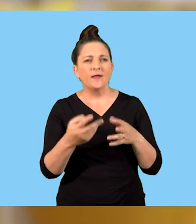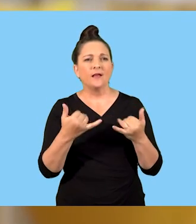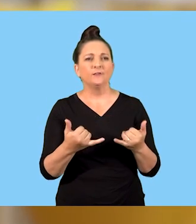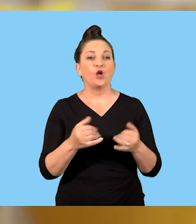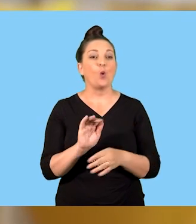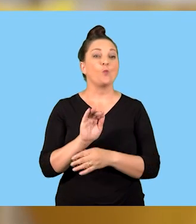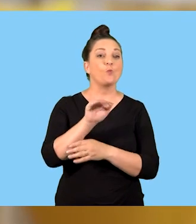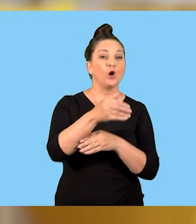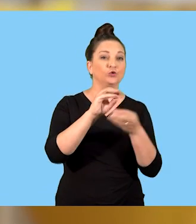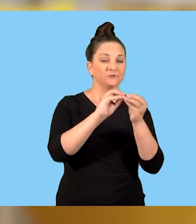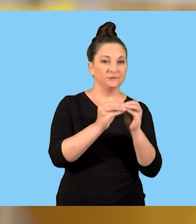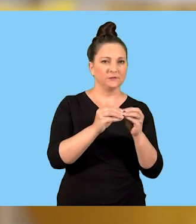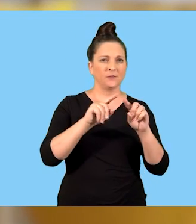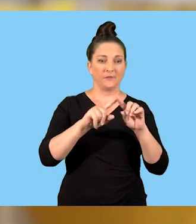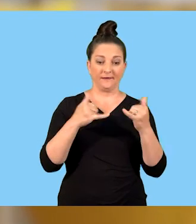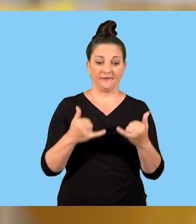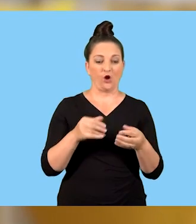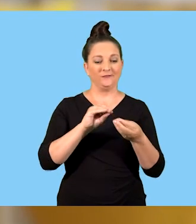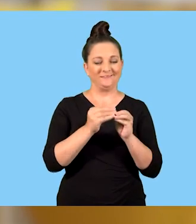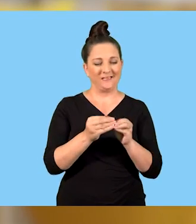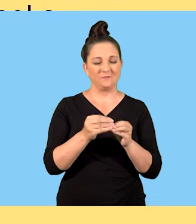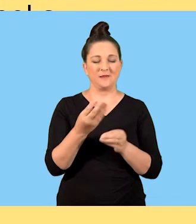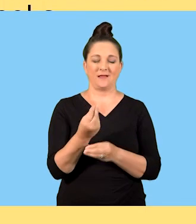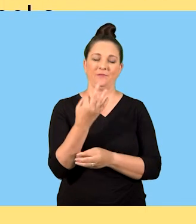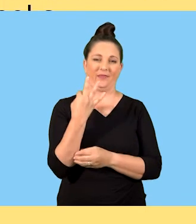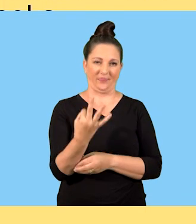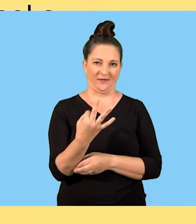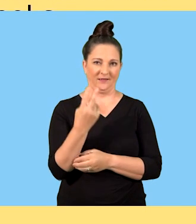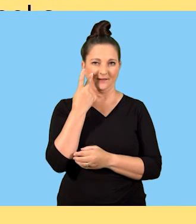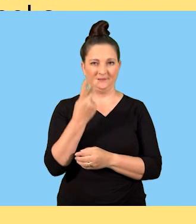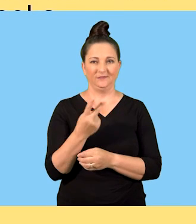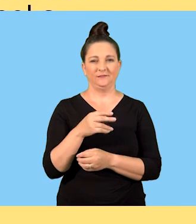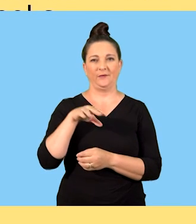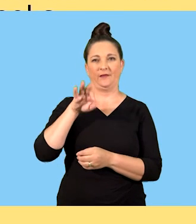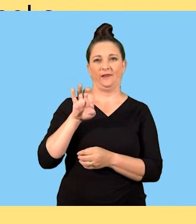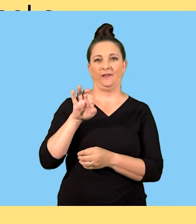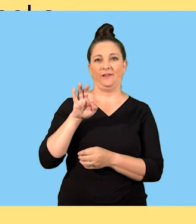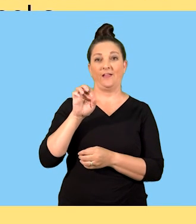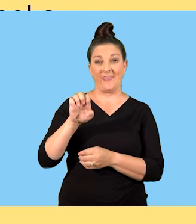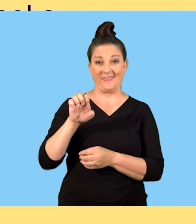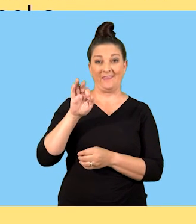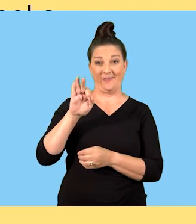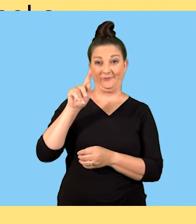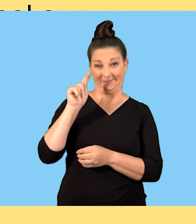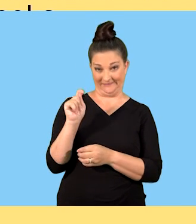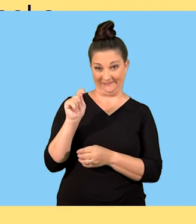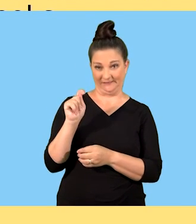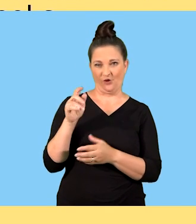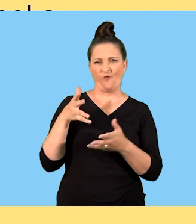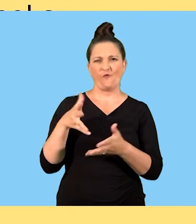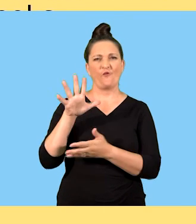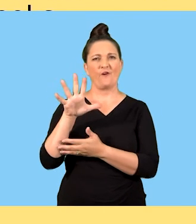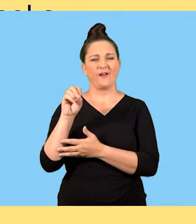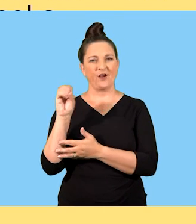Let us now look at adjustment number 3. It reads, an EFT for 500 received on 28 February